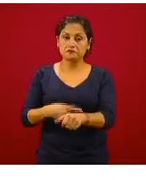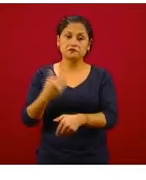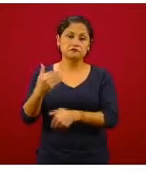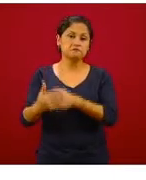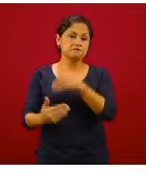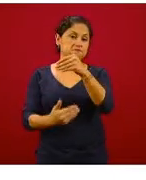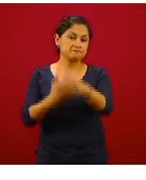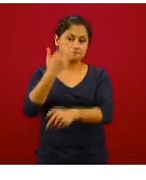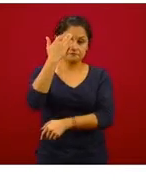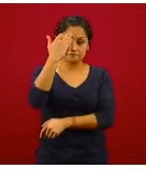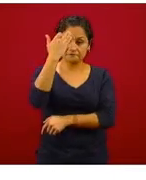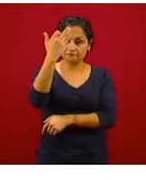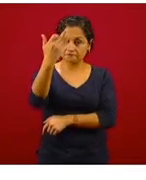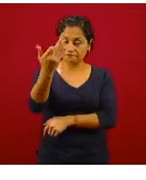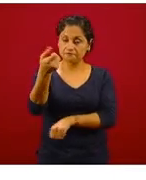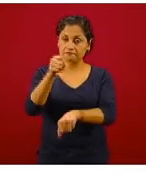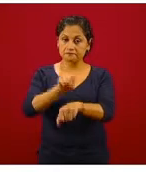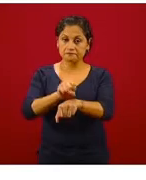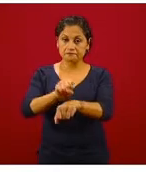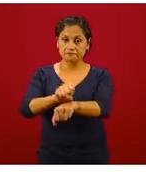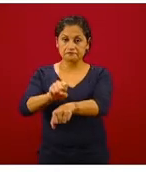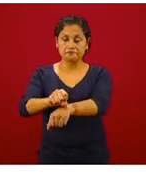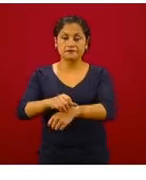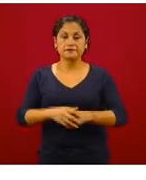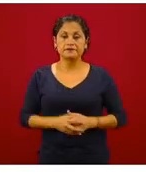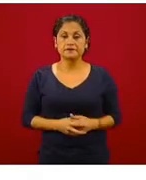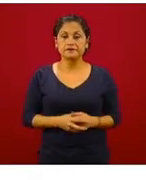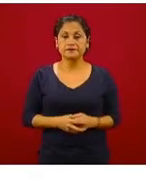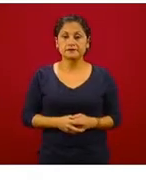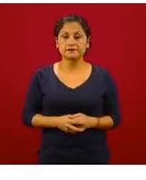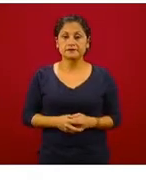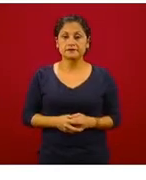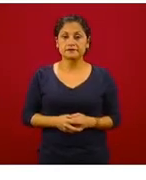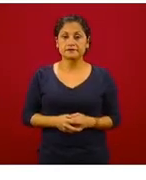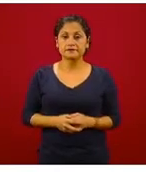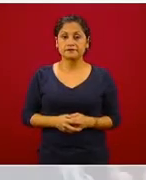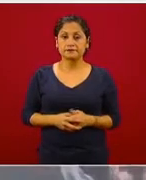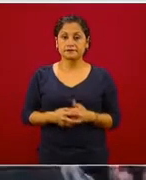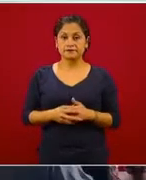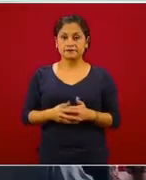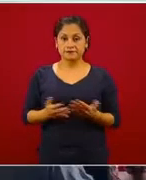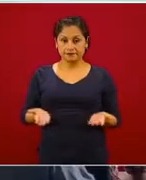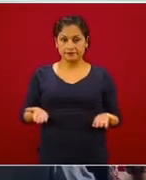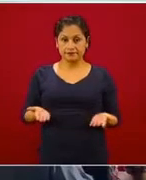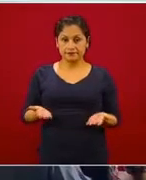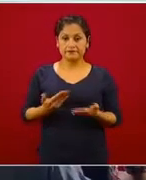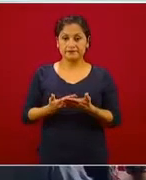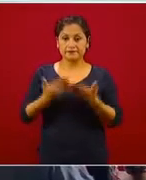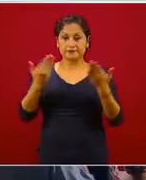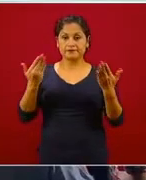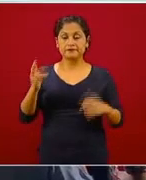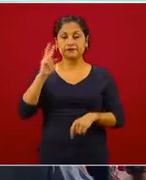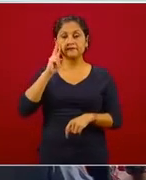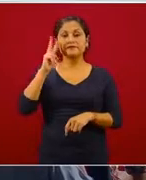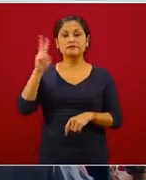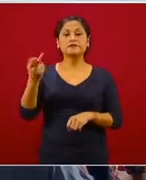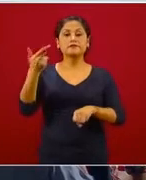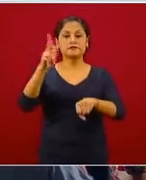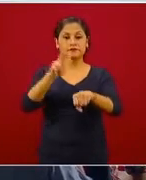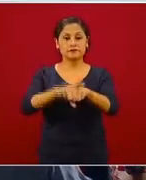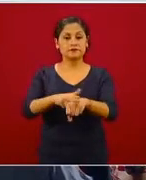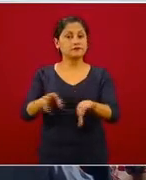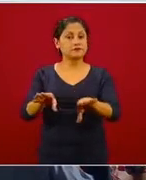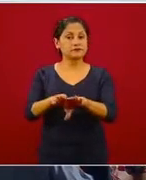and we see that the transmission rates are high and active. Let's take a breath and let's take a look